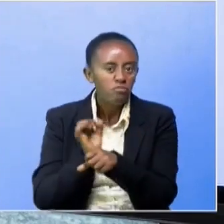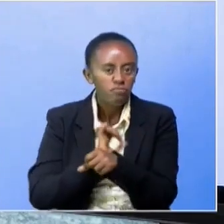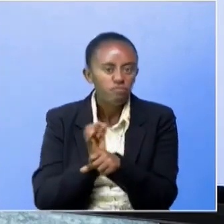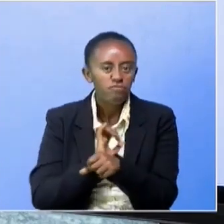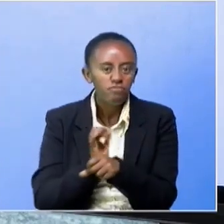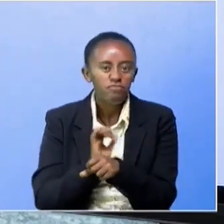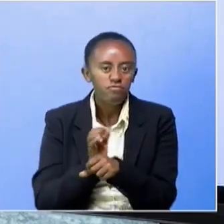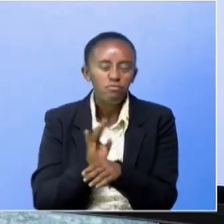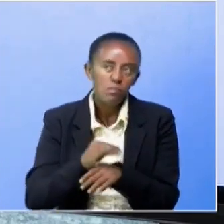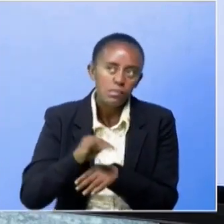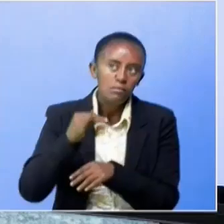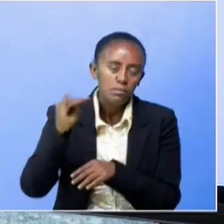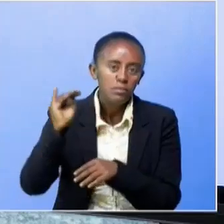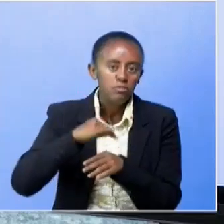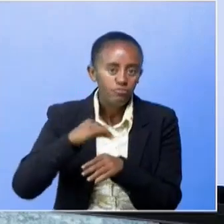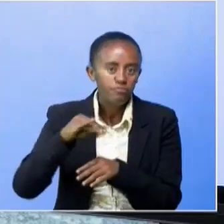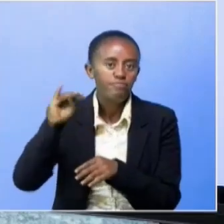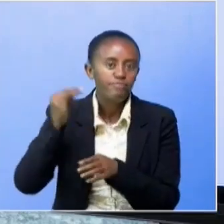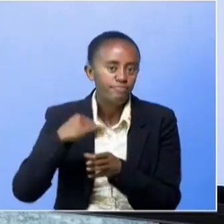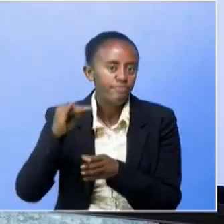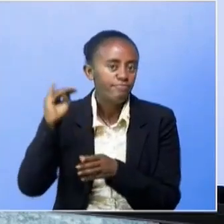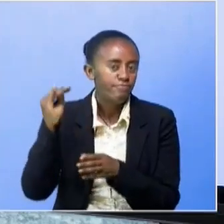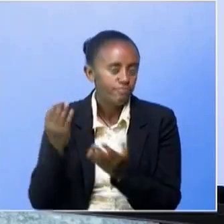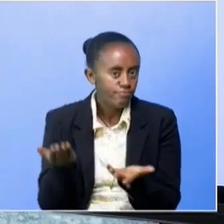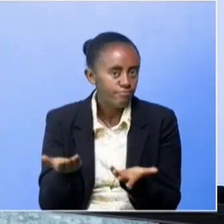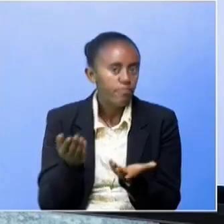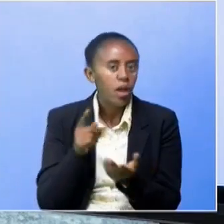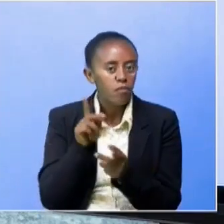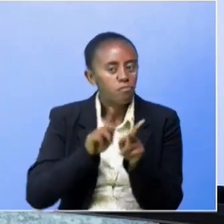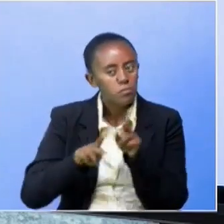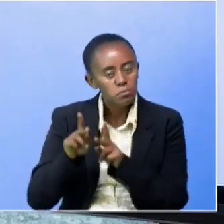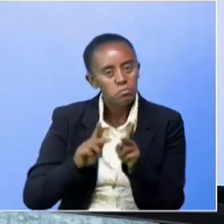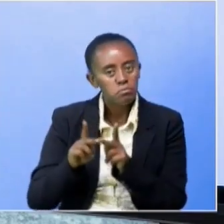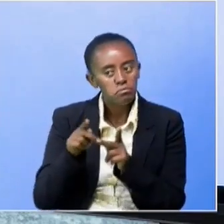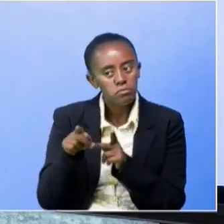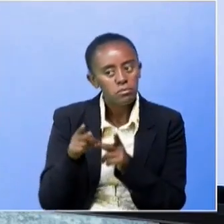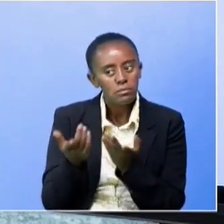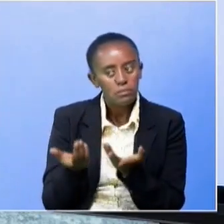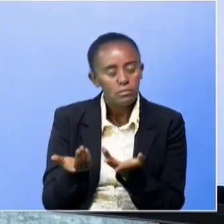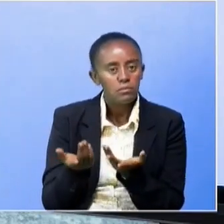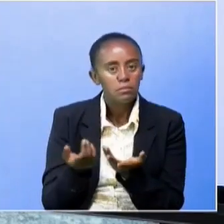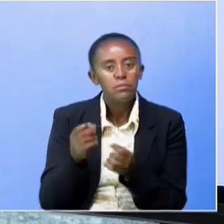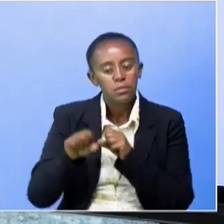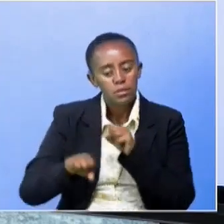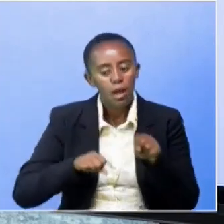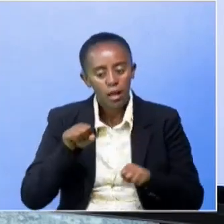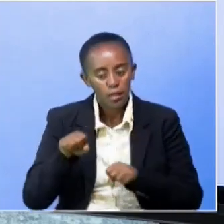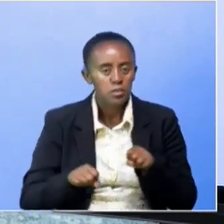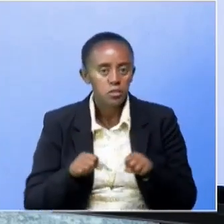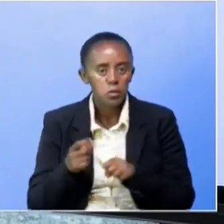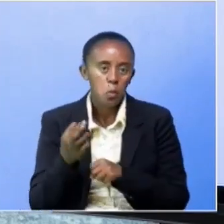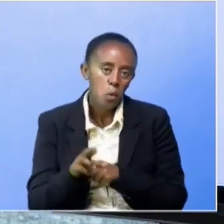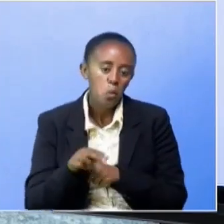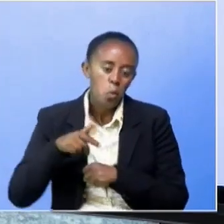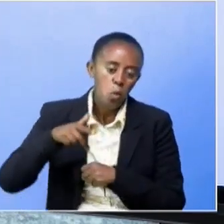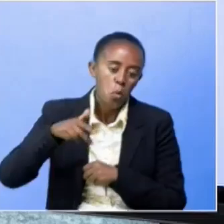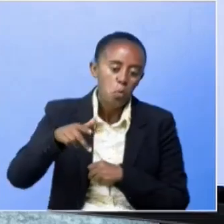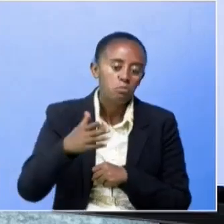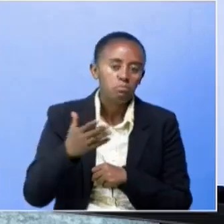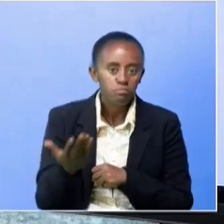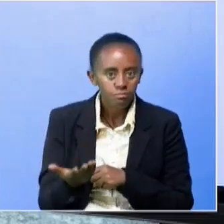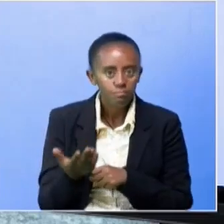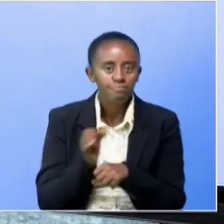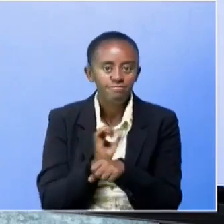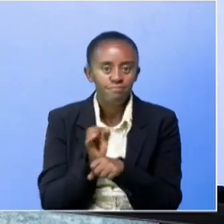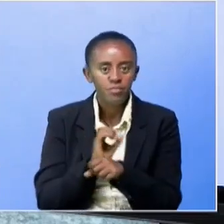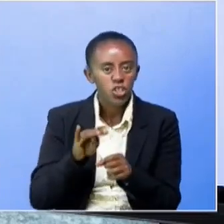see everywhere in the city, if people prefer doing cycling or taking a walk, then that would